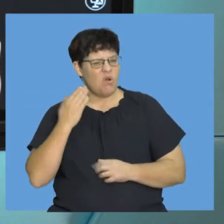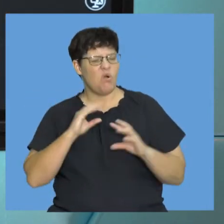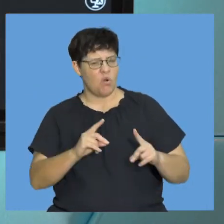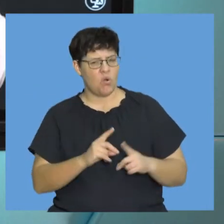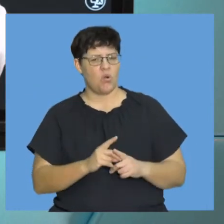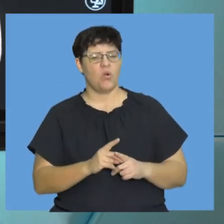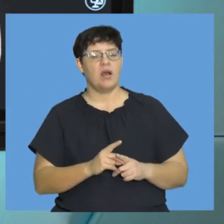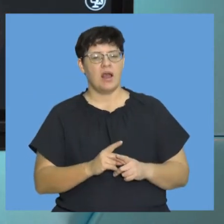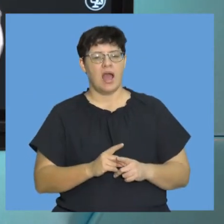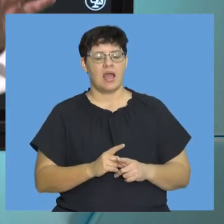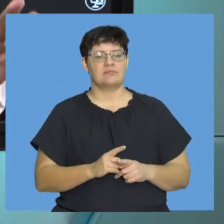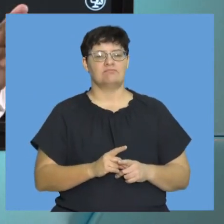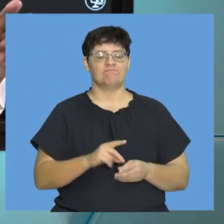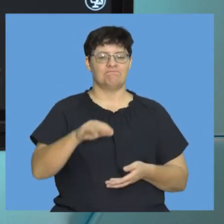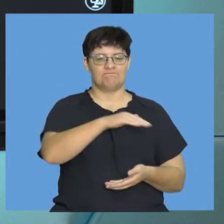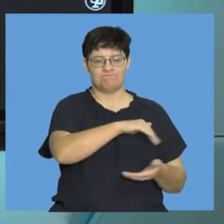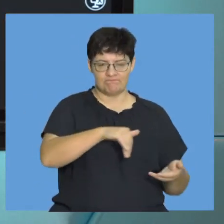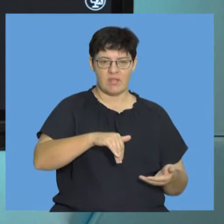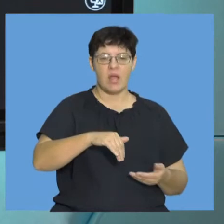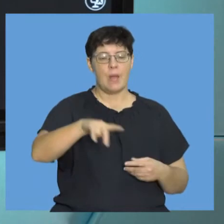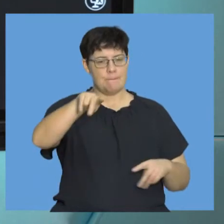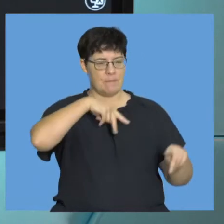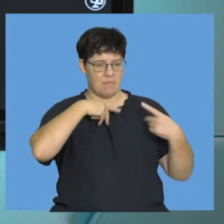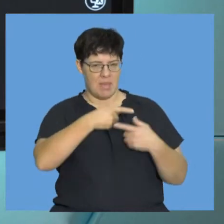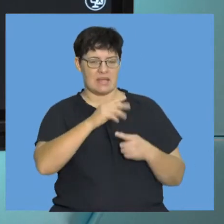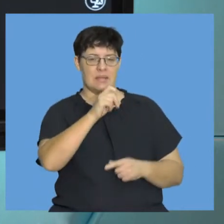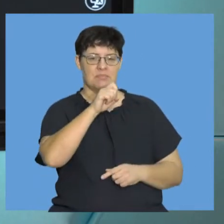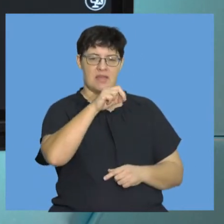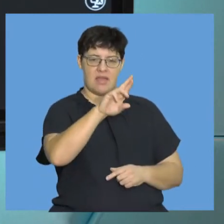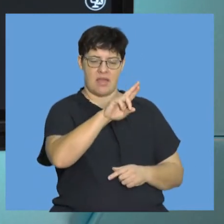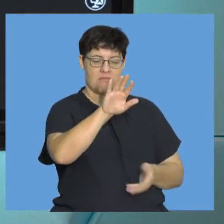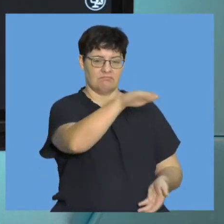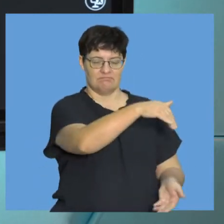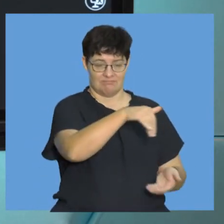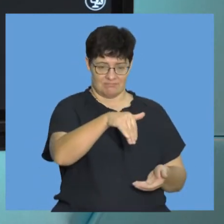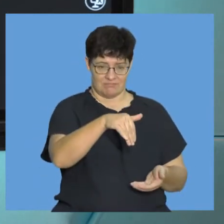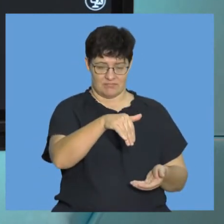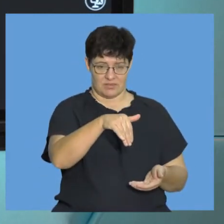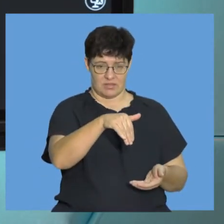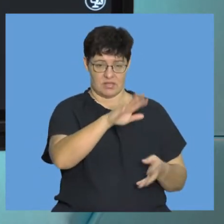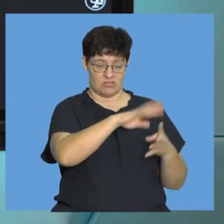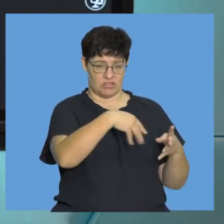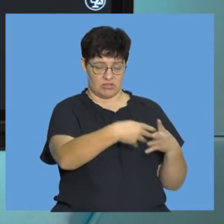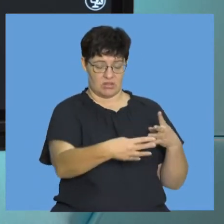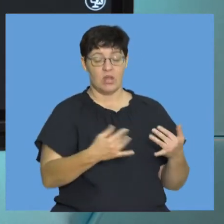lessons, we dealt with the debtors collection schedule. In today's lesson, our emphasis was the creditors payment